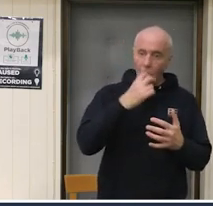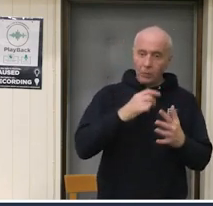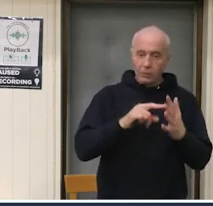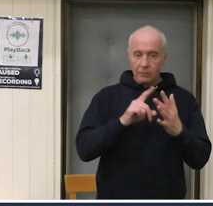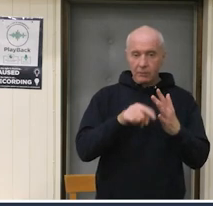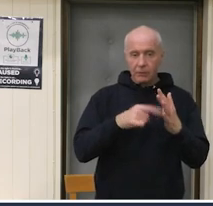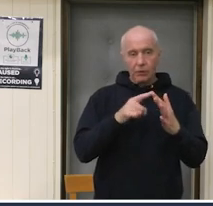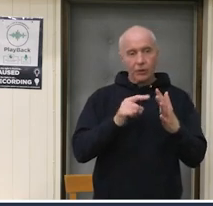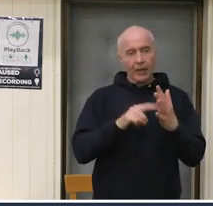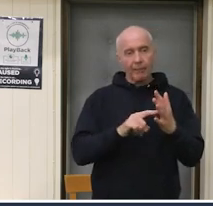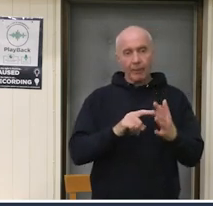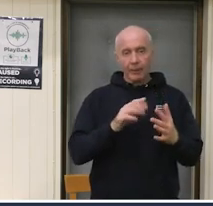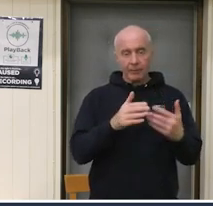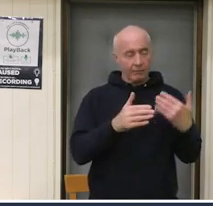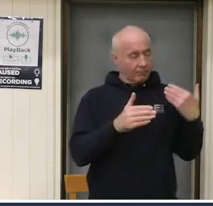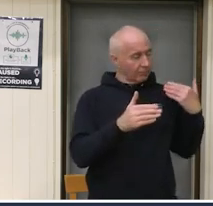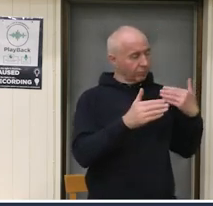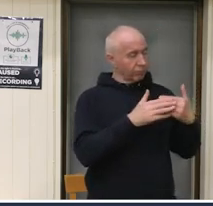running since